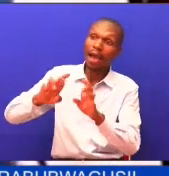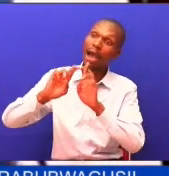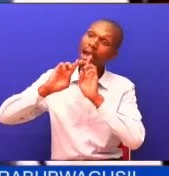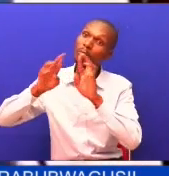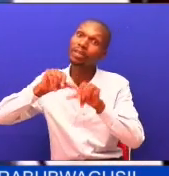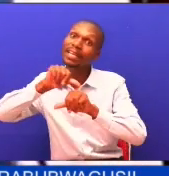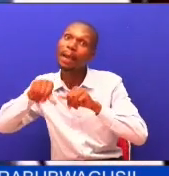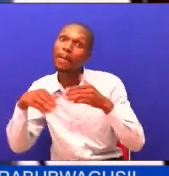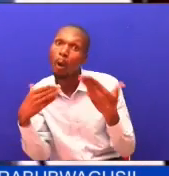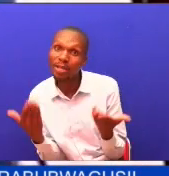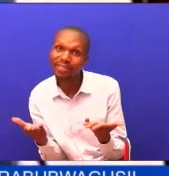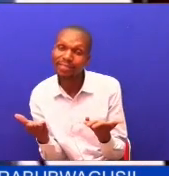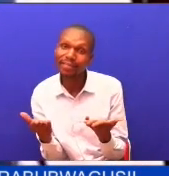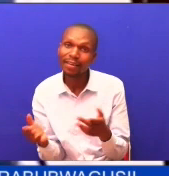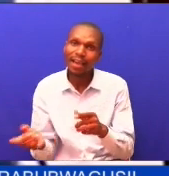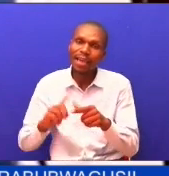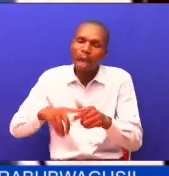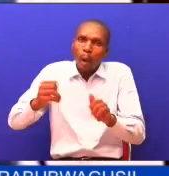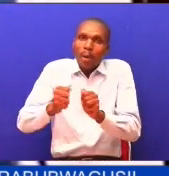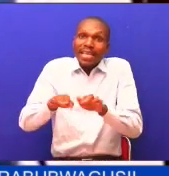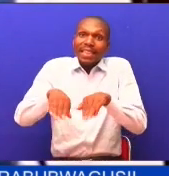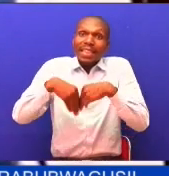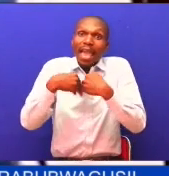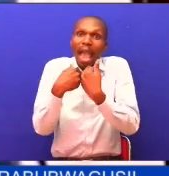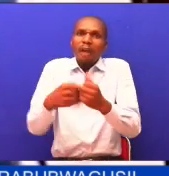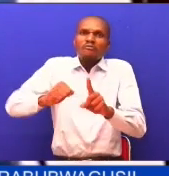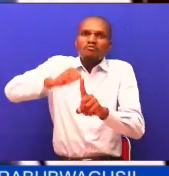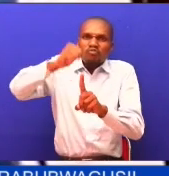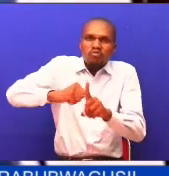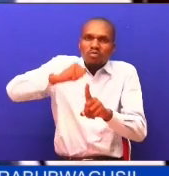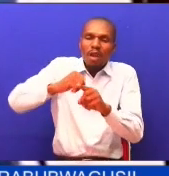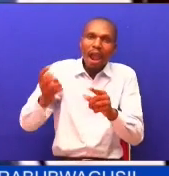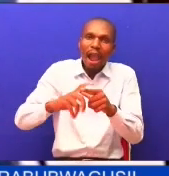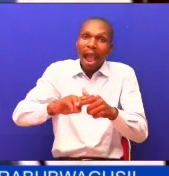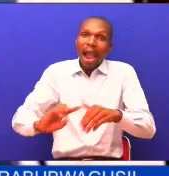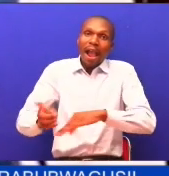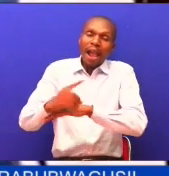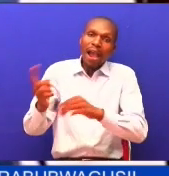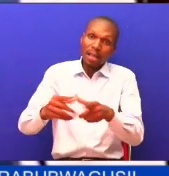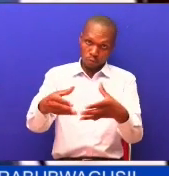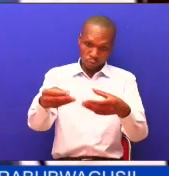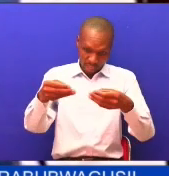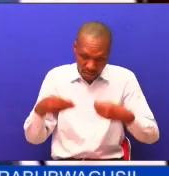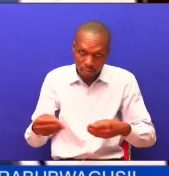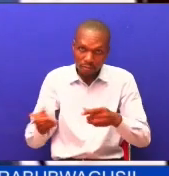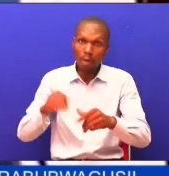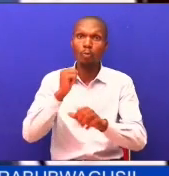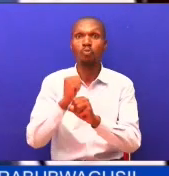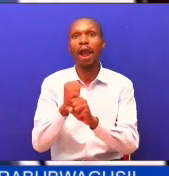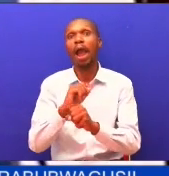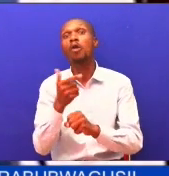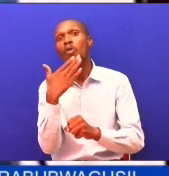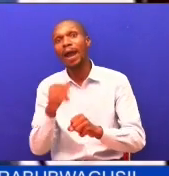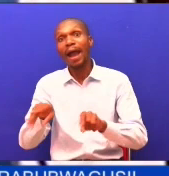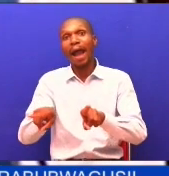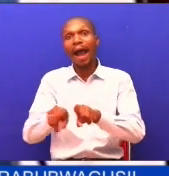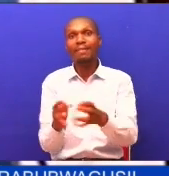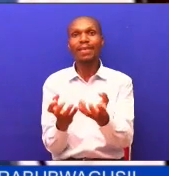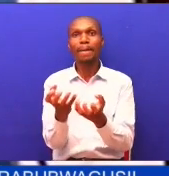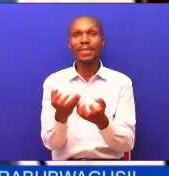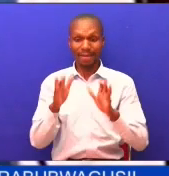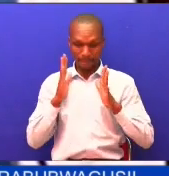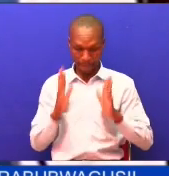about in terms of assisting my candidate to get a job as a commercial